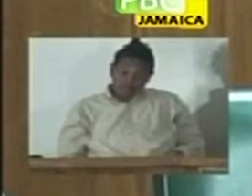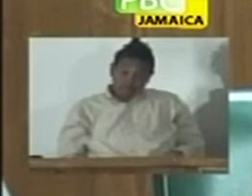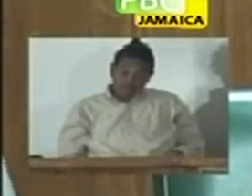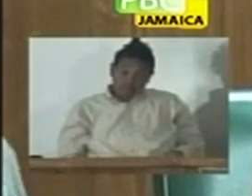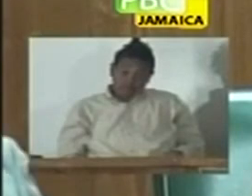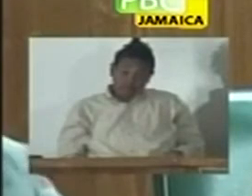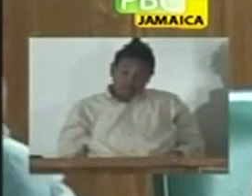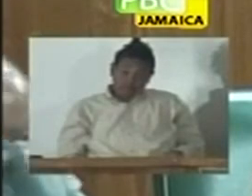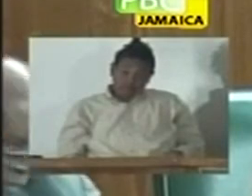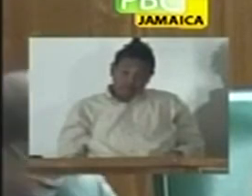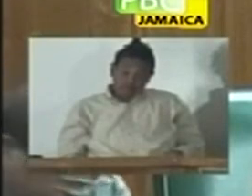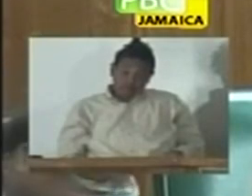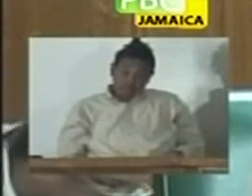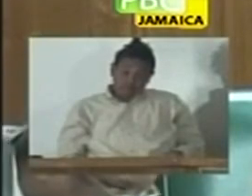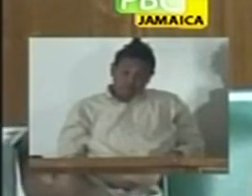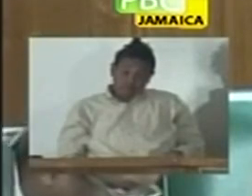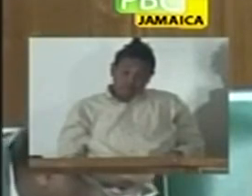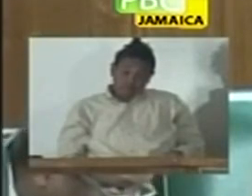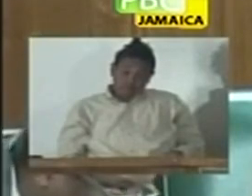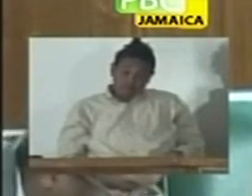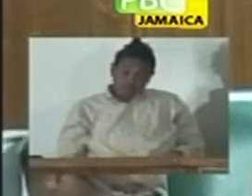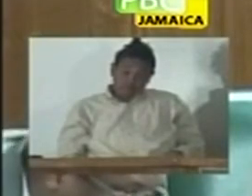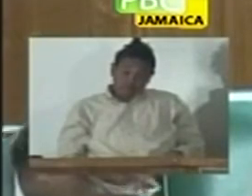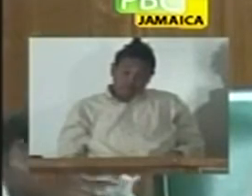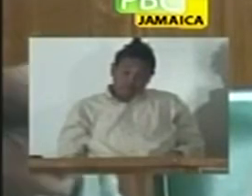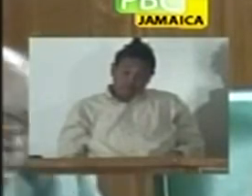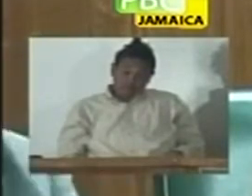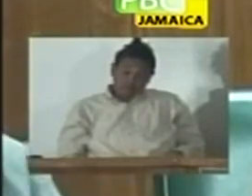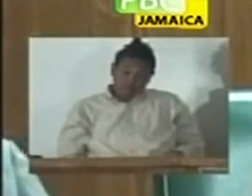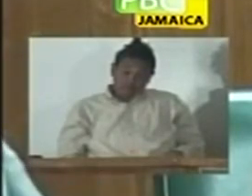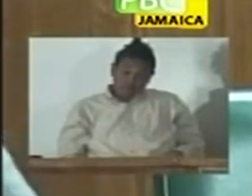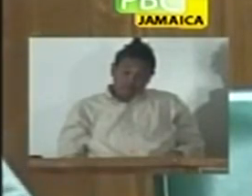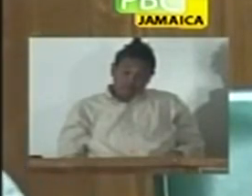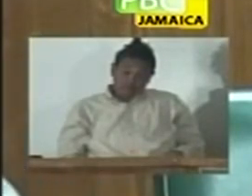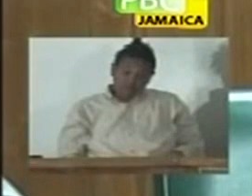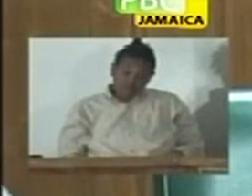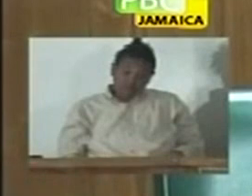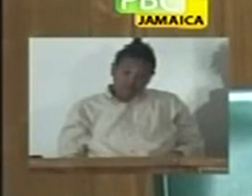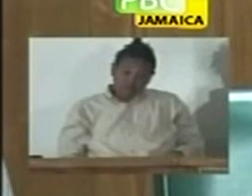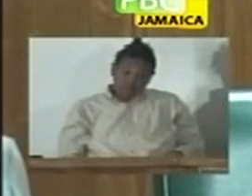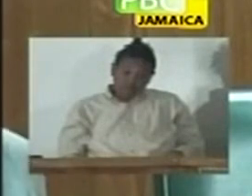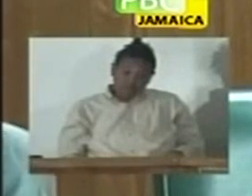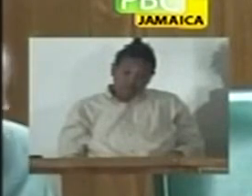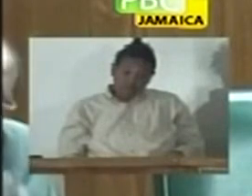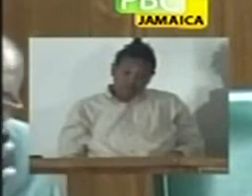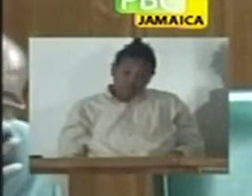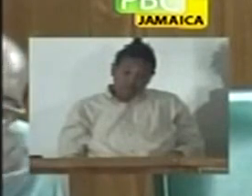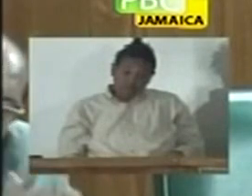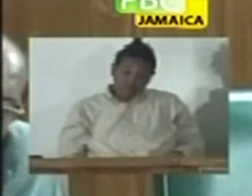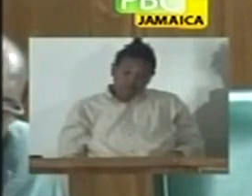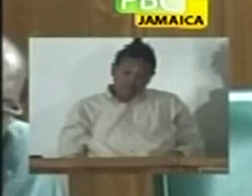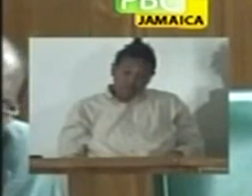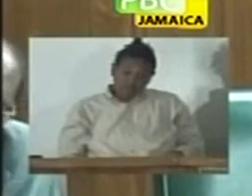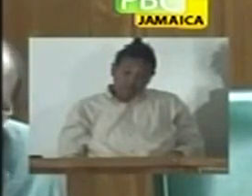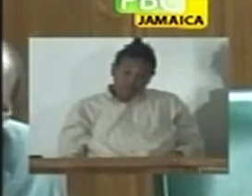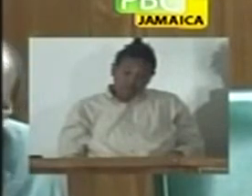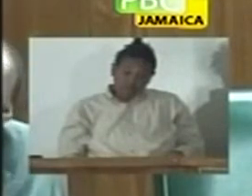is being placed between that which